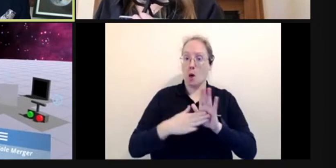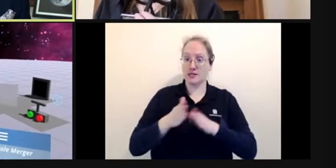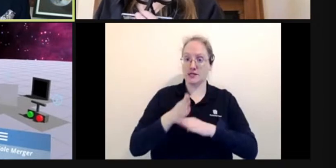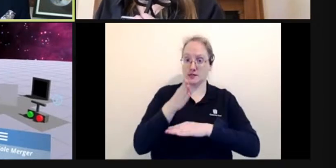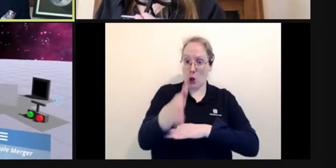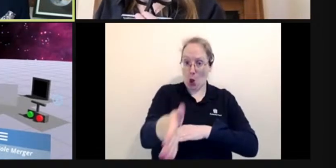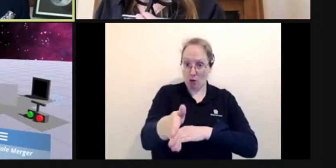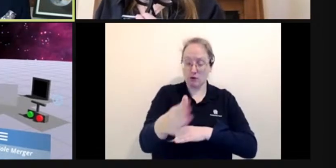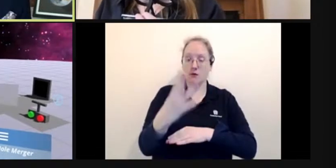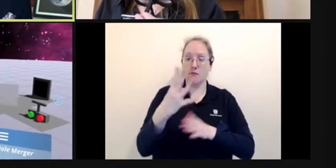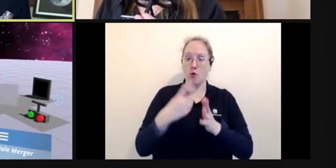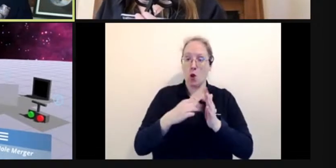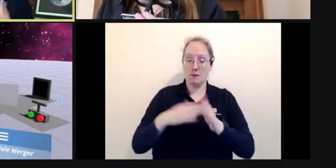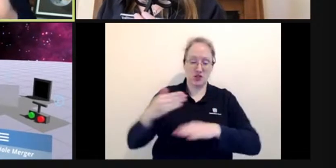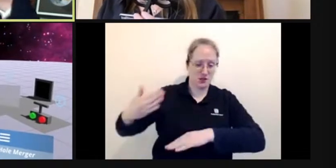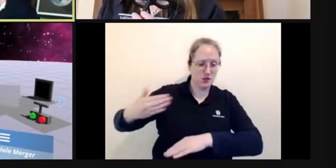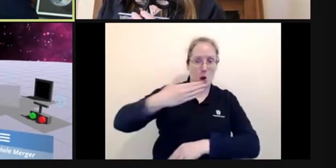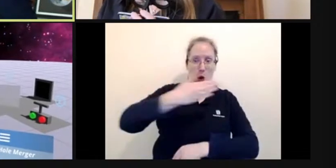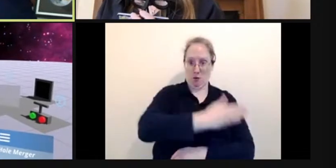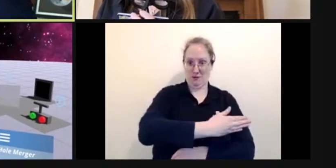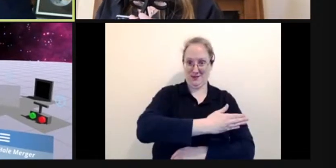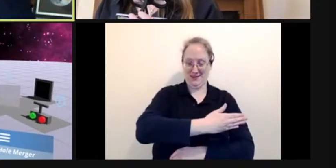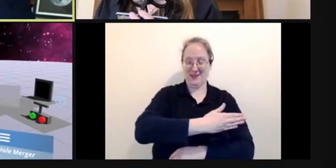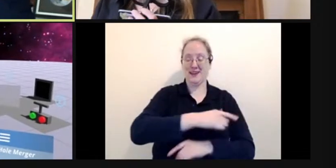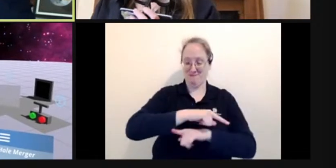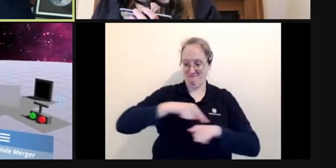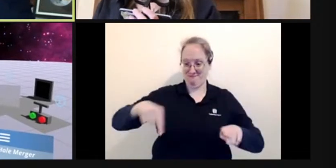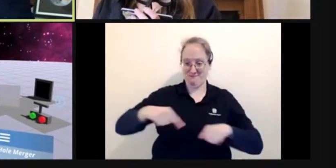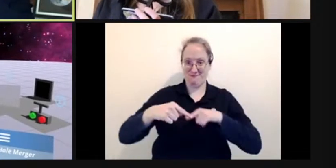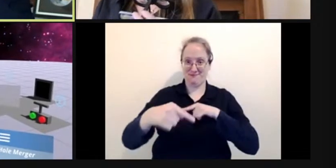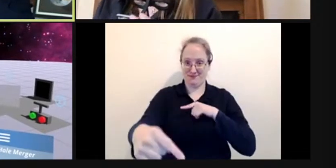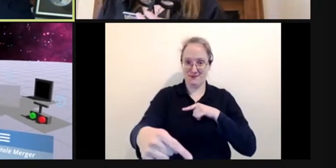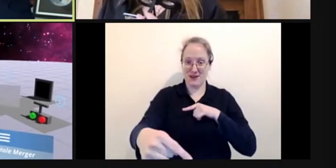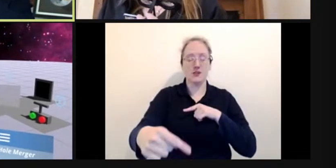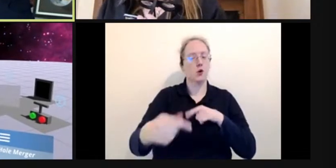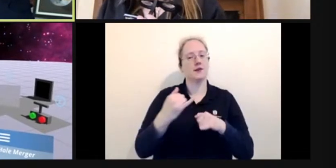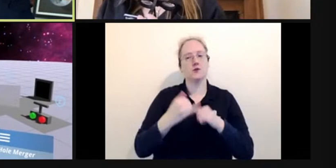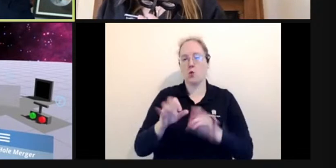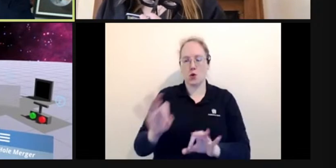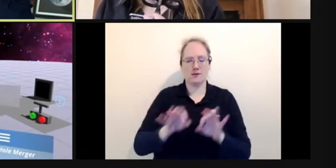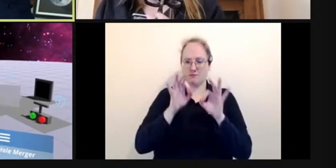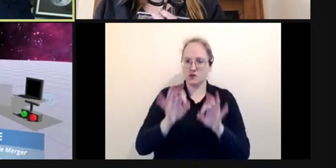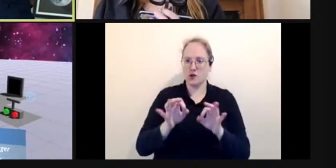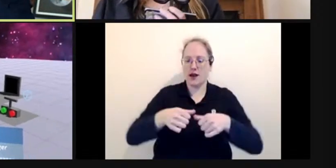most precise ruler that's ever been created. So hit the green button,